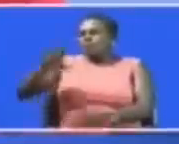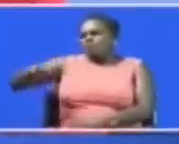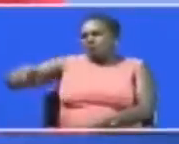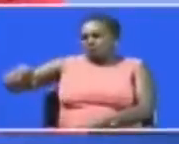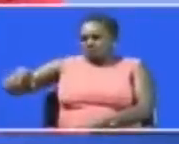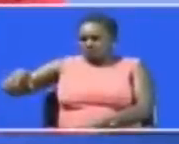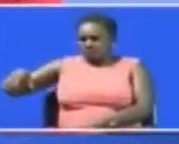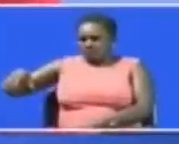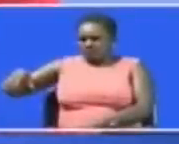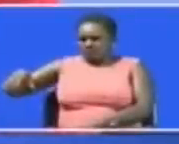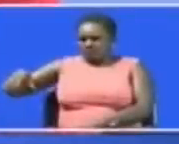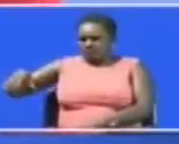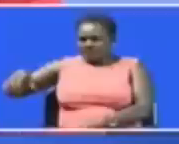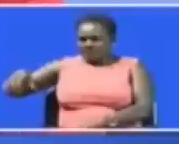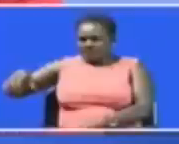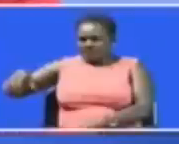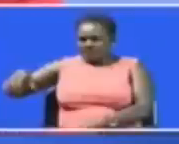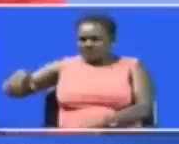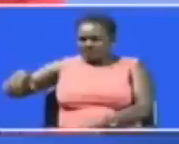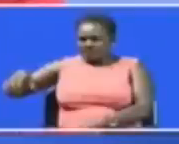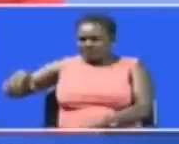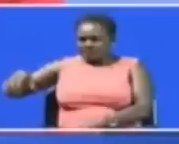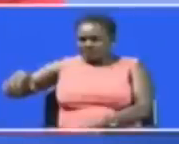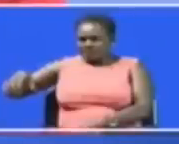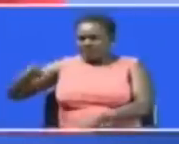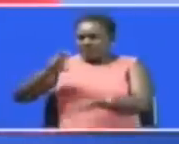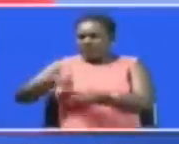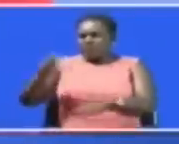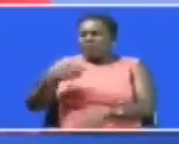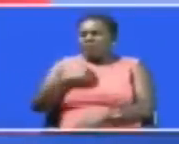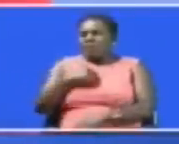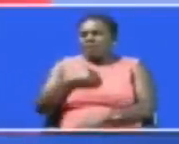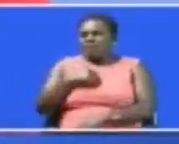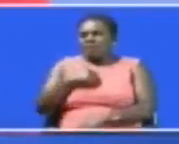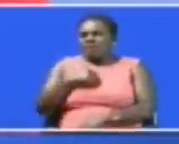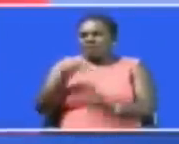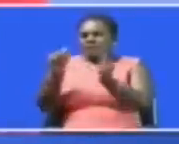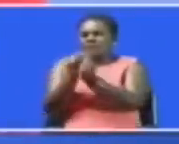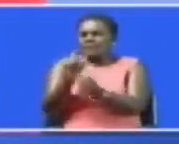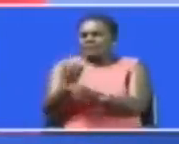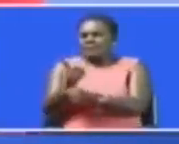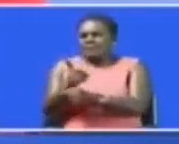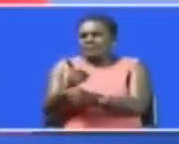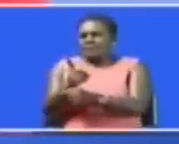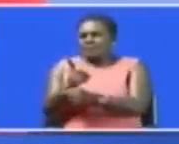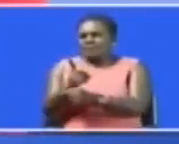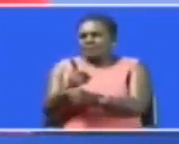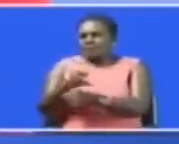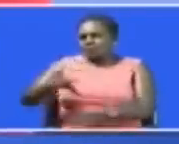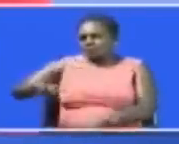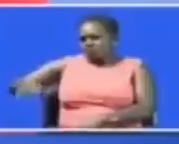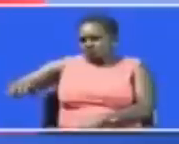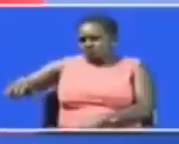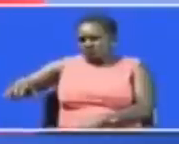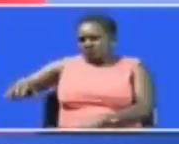counties for these who are quote unquote see themselves as disenfranchised, and as far as representation in 10 seconds? More counties, I mean